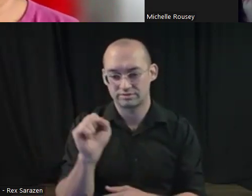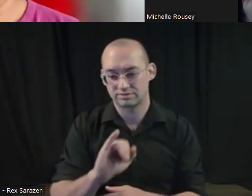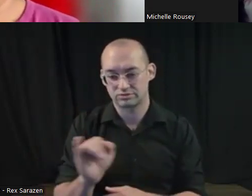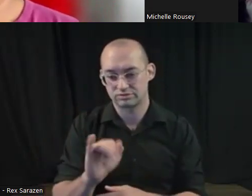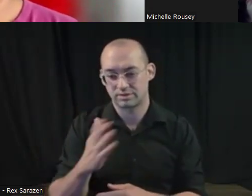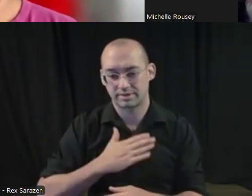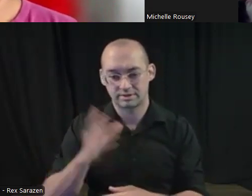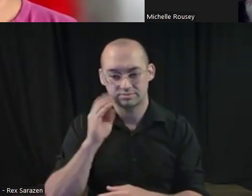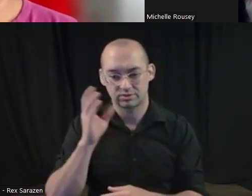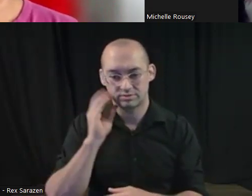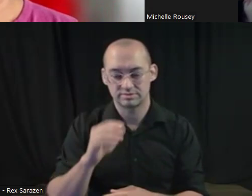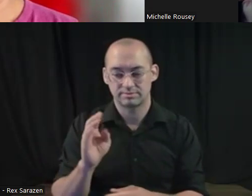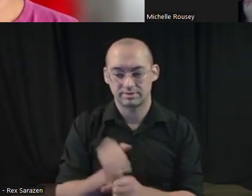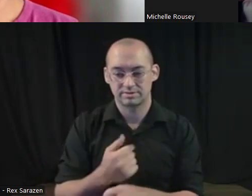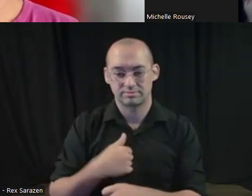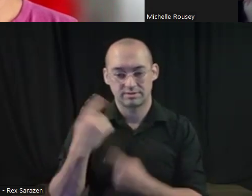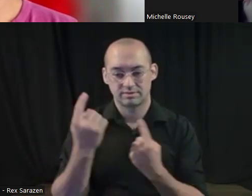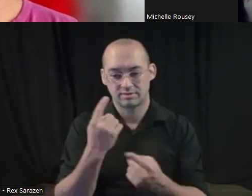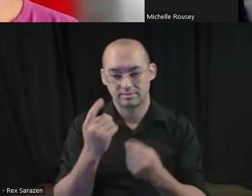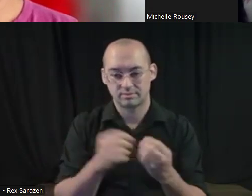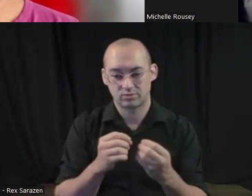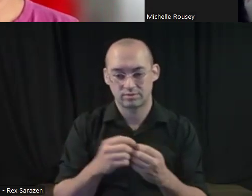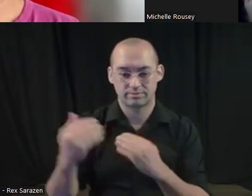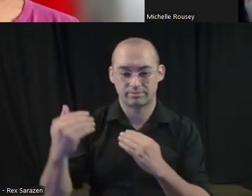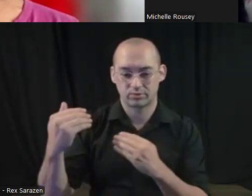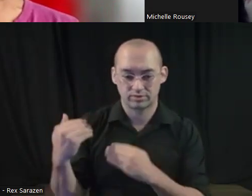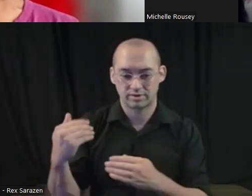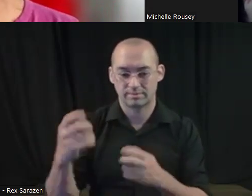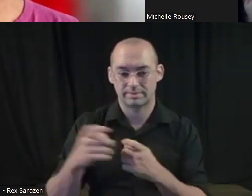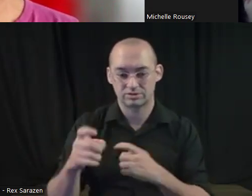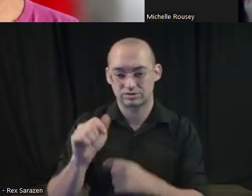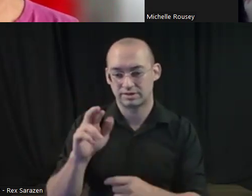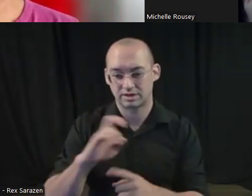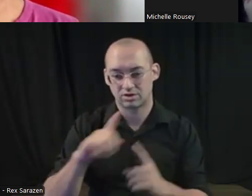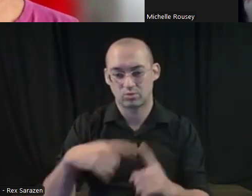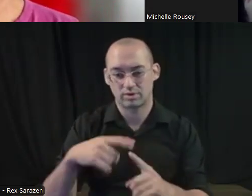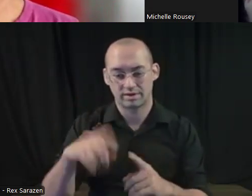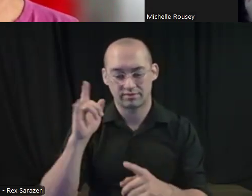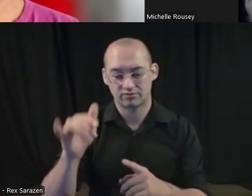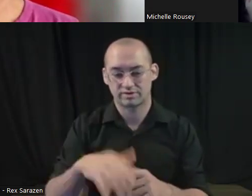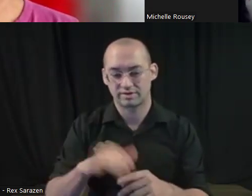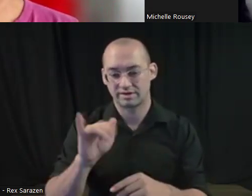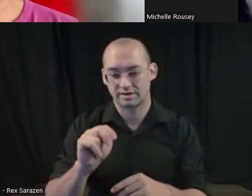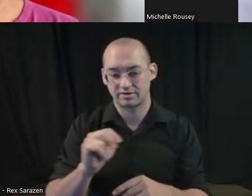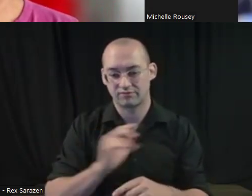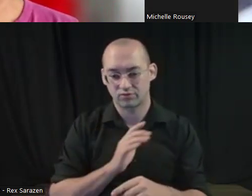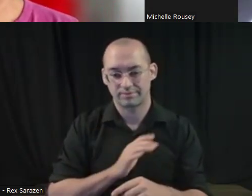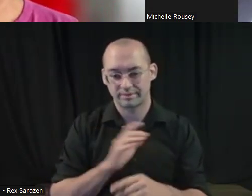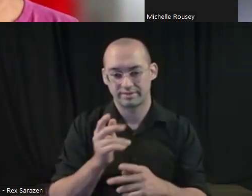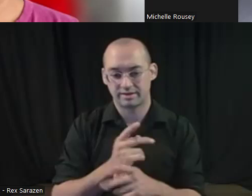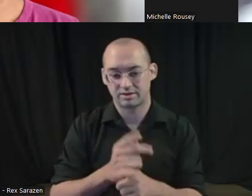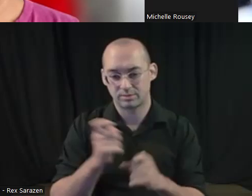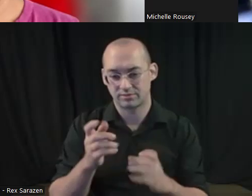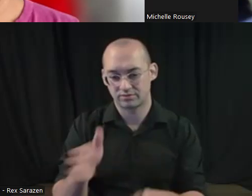me pause about this proposal to further burden managed care when California's informal caregivers bear already the burden of making